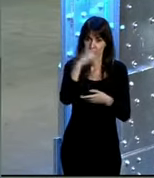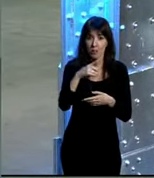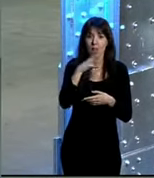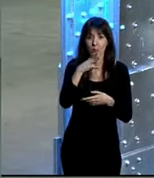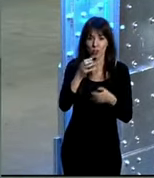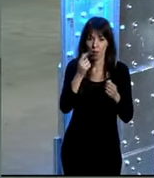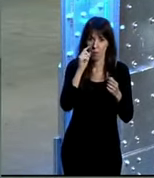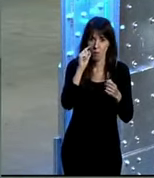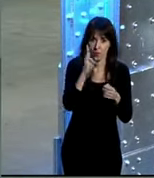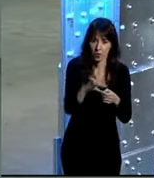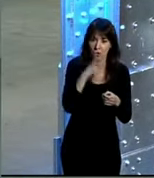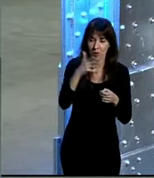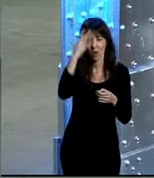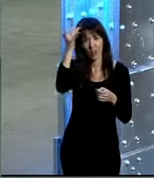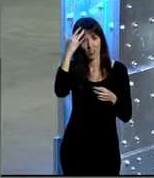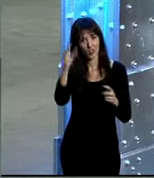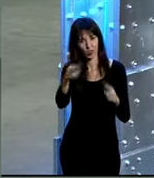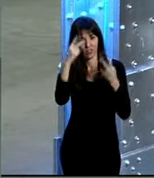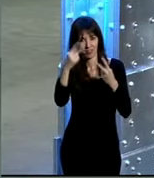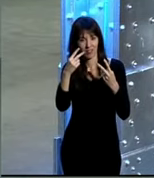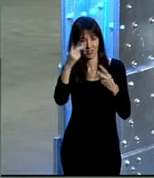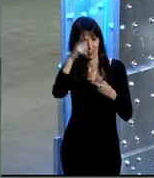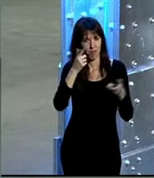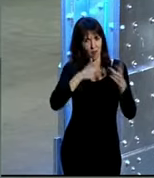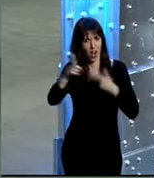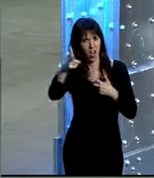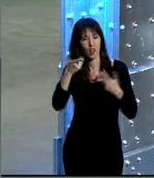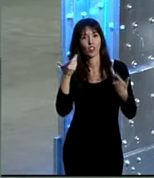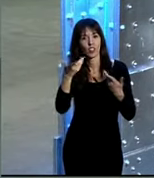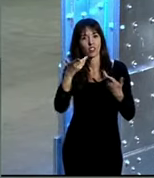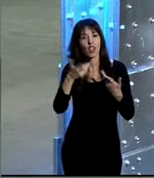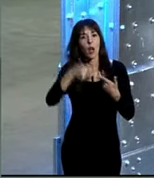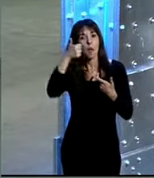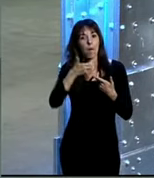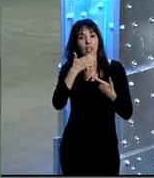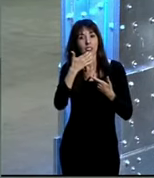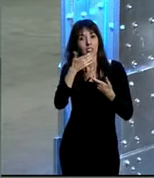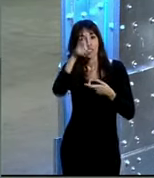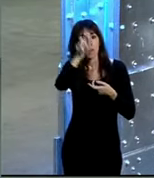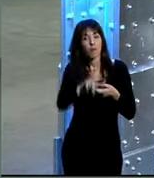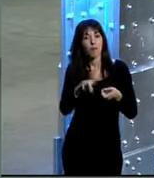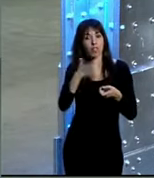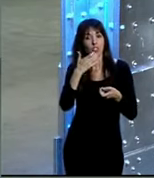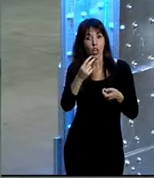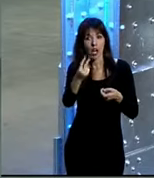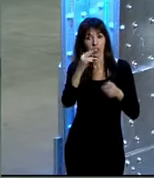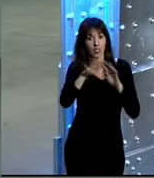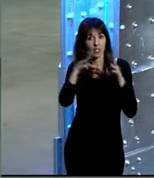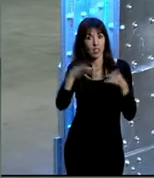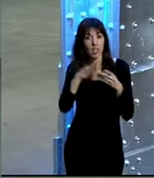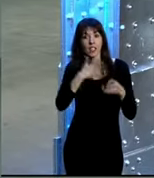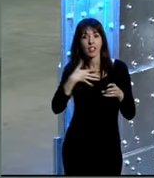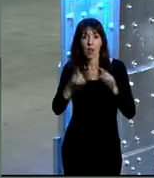watched from Bogota. So greetings to South America. I'm really excited that we are being